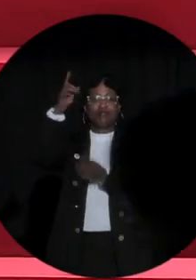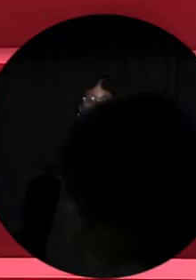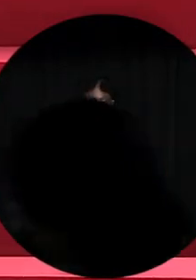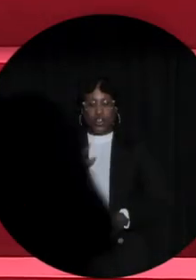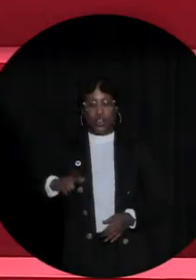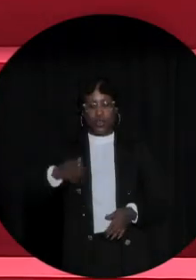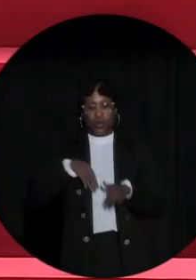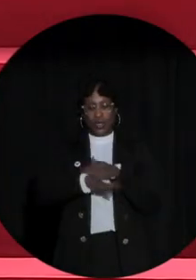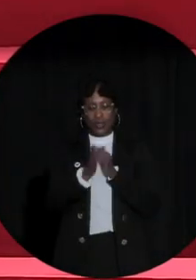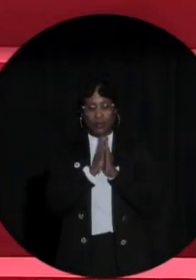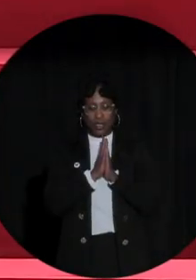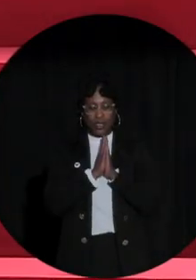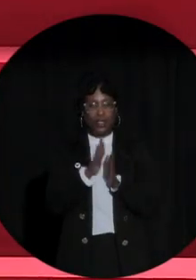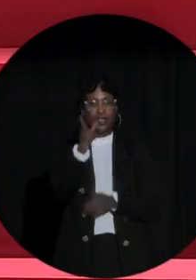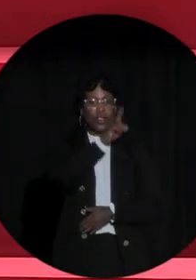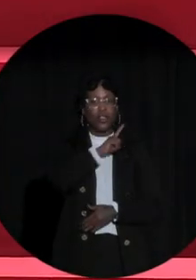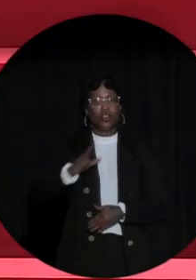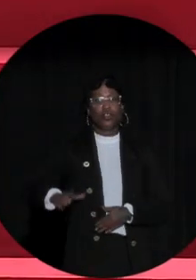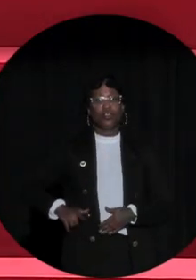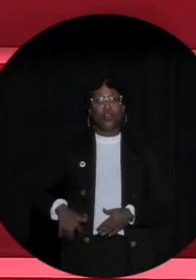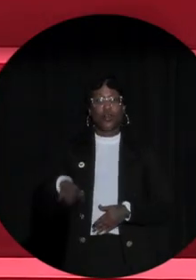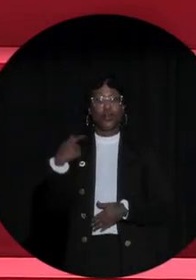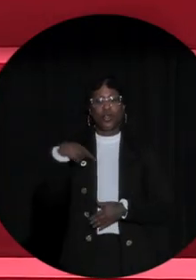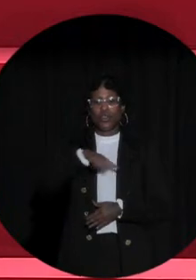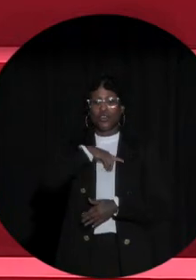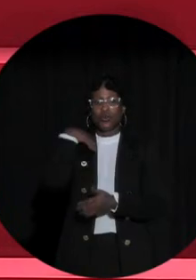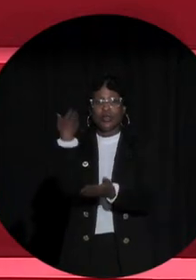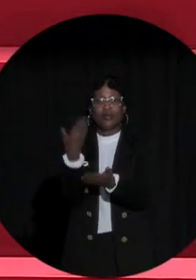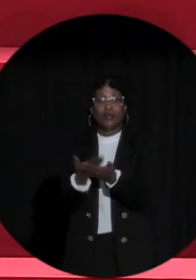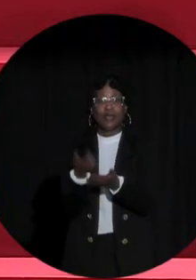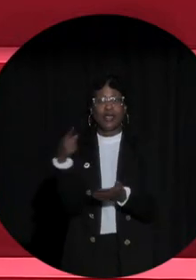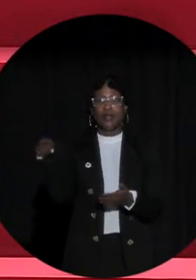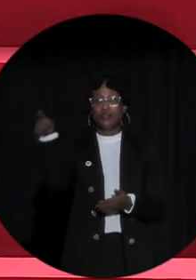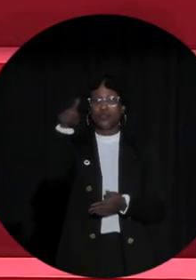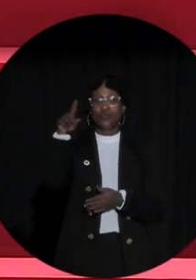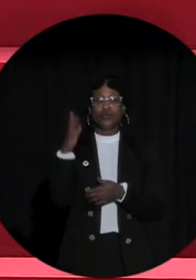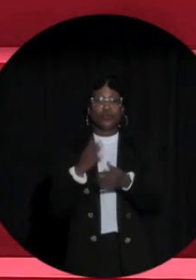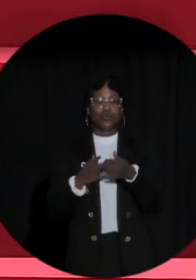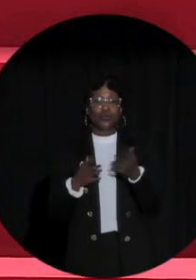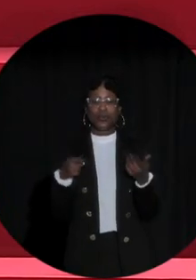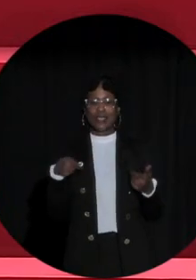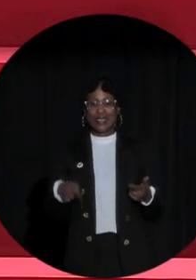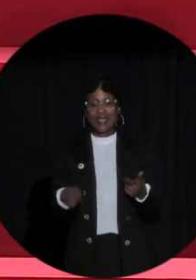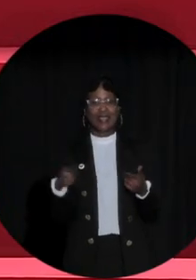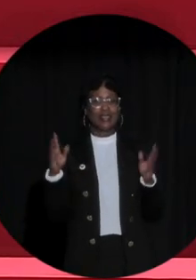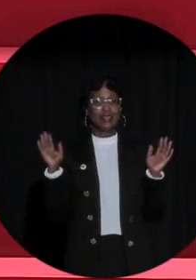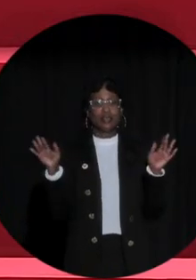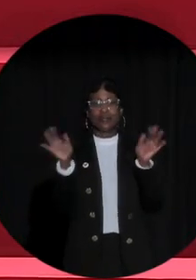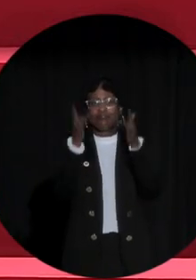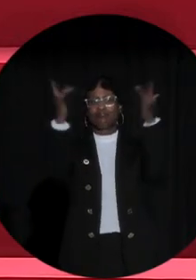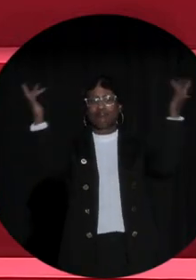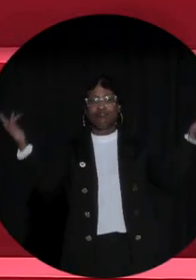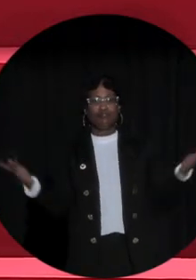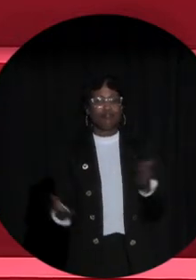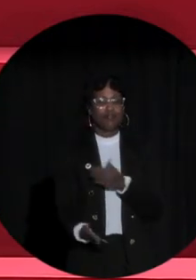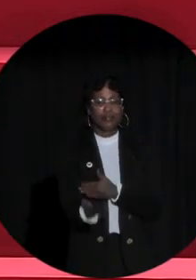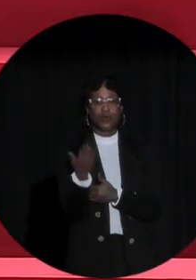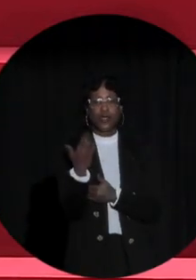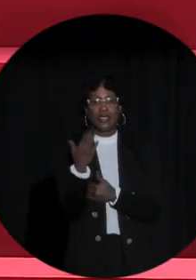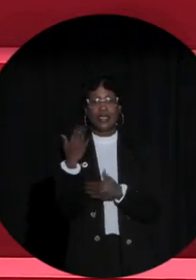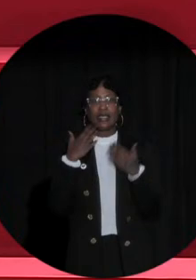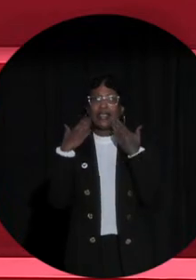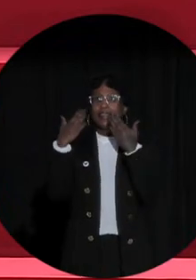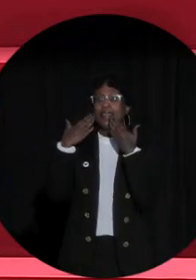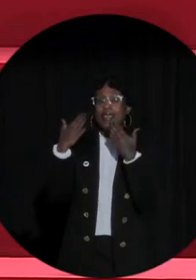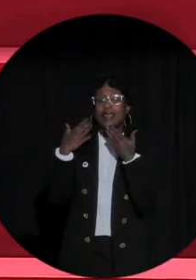we come to you on this glorious morning with thanks and praise that you